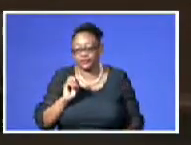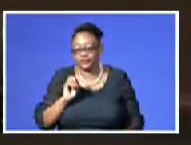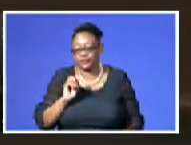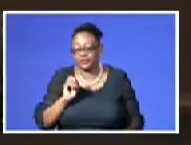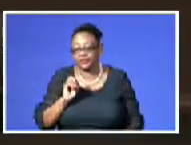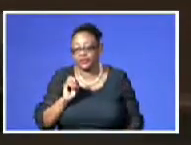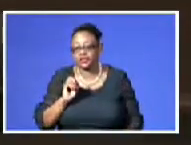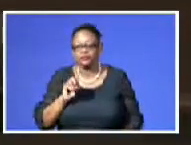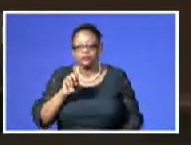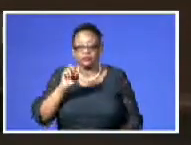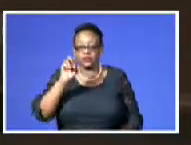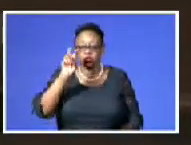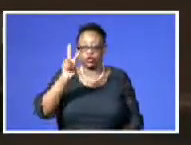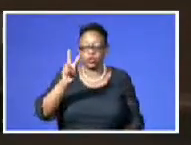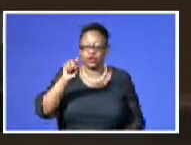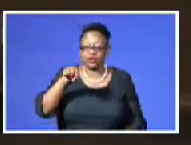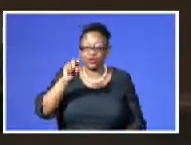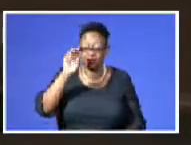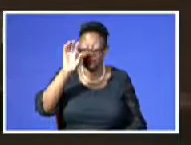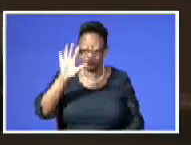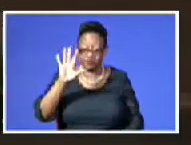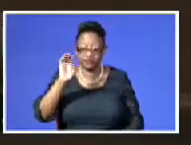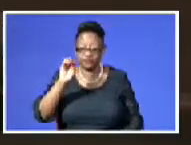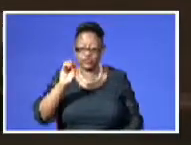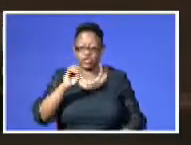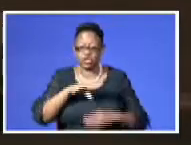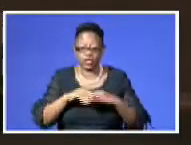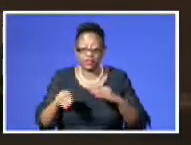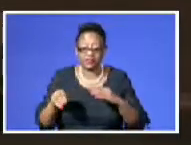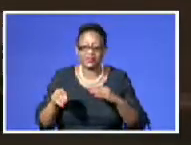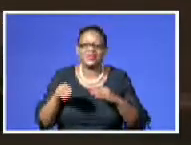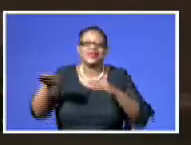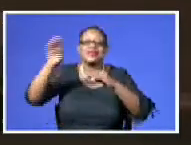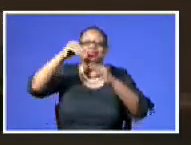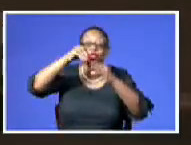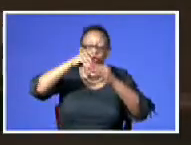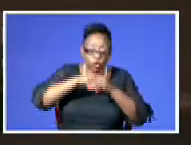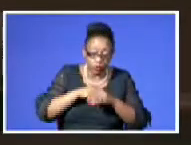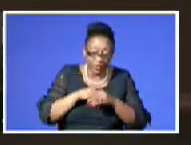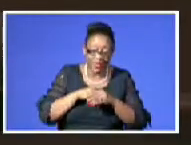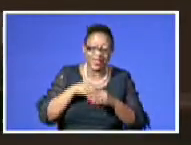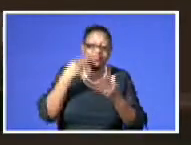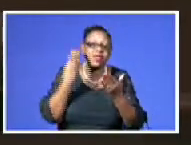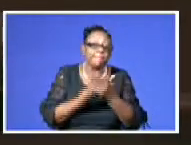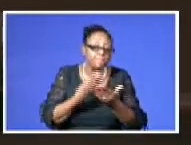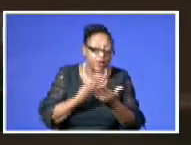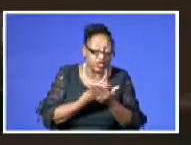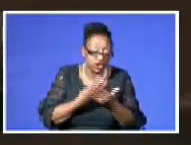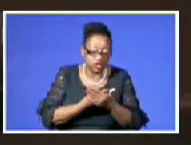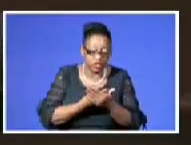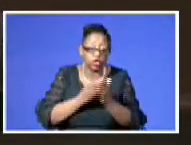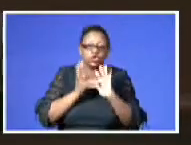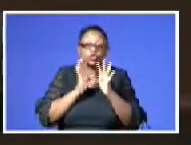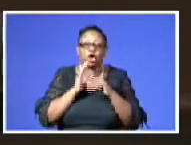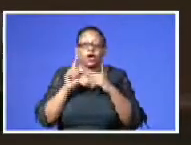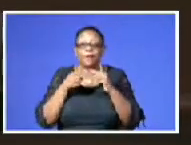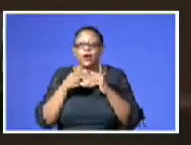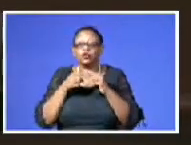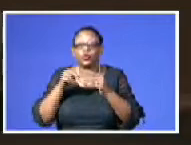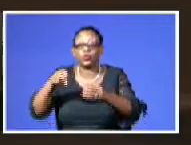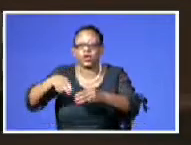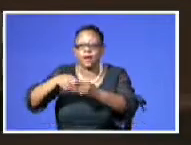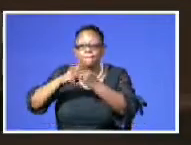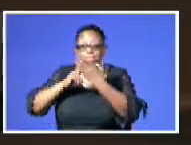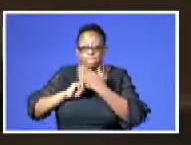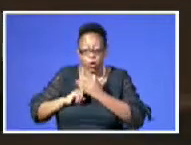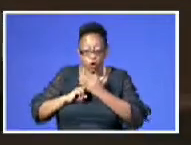The $250 million from the IMF is included in the budget, the supplemental borrowing resolution that was brought to